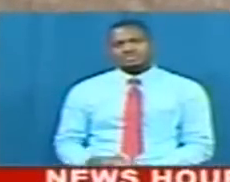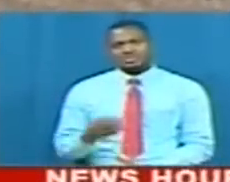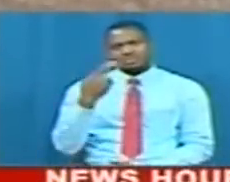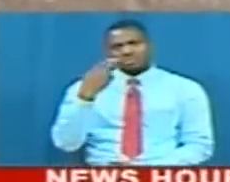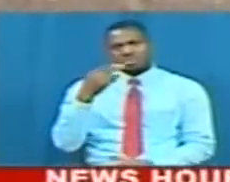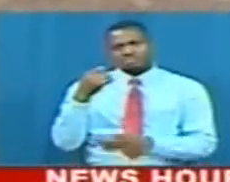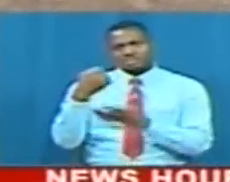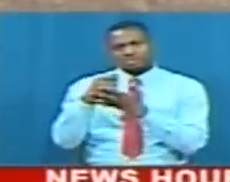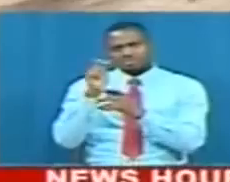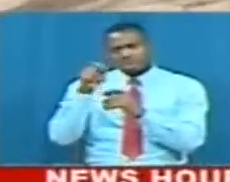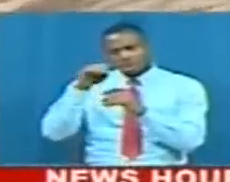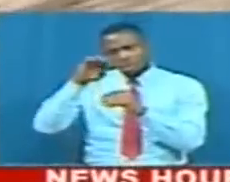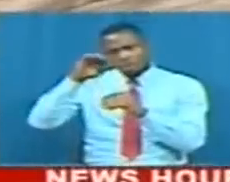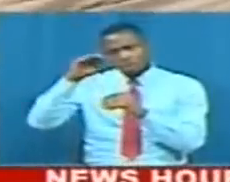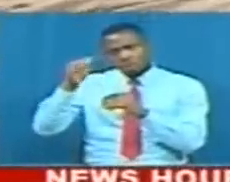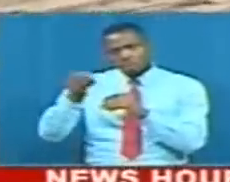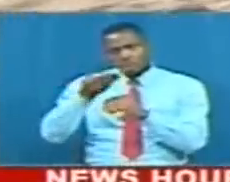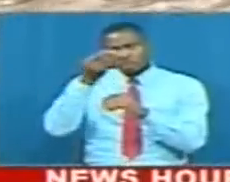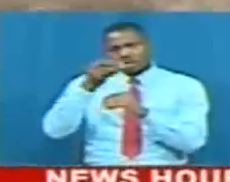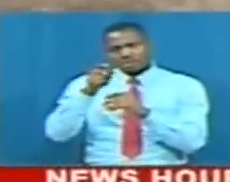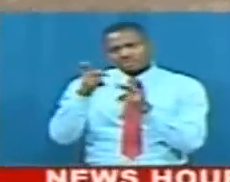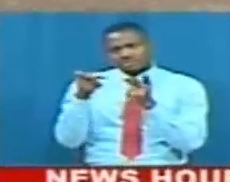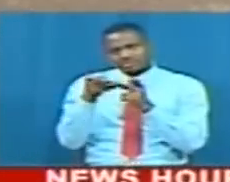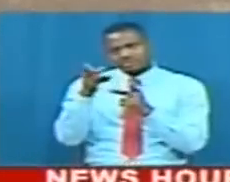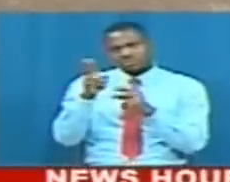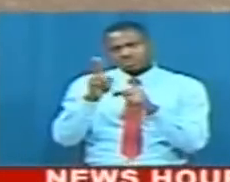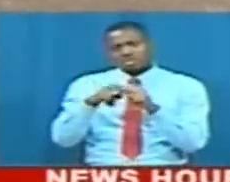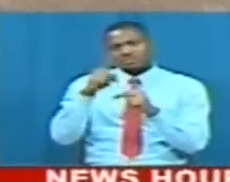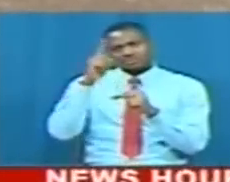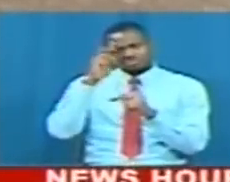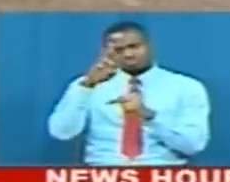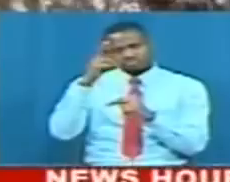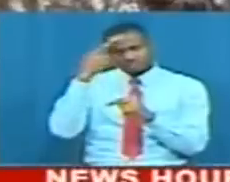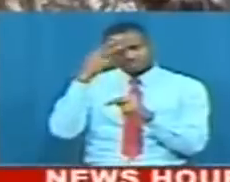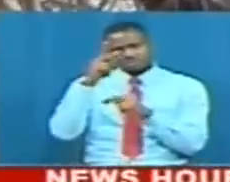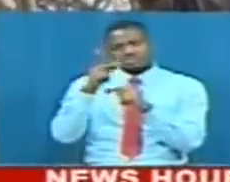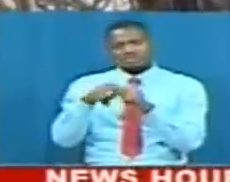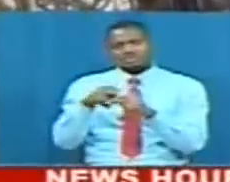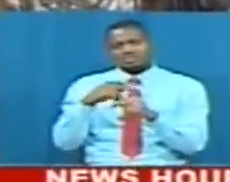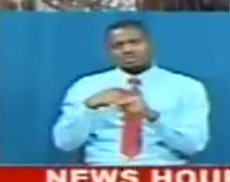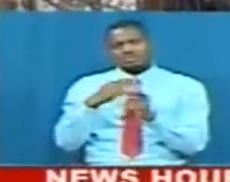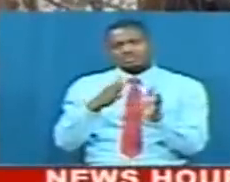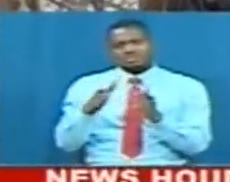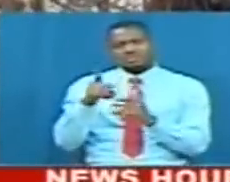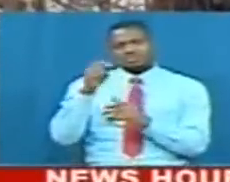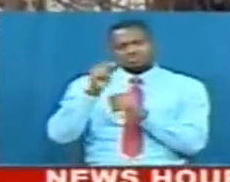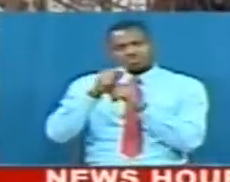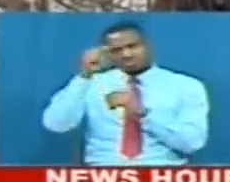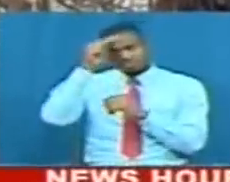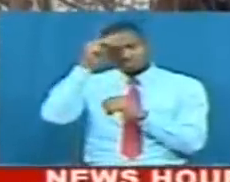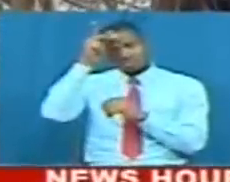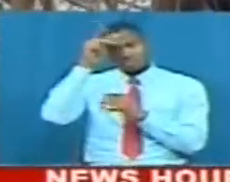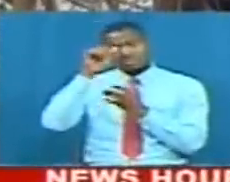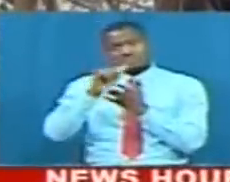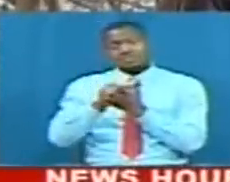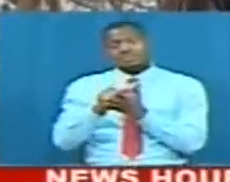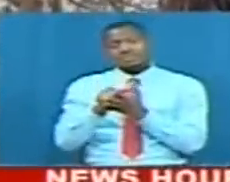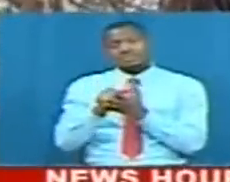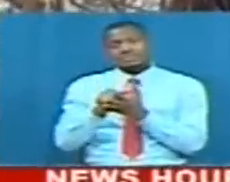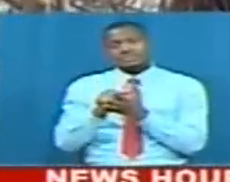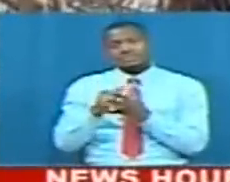see the design as it's coming here. So for us, our preparation was